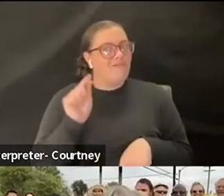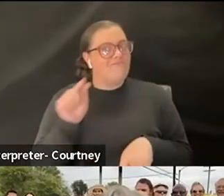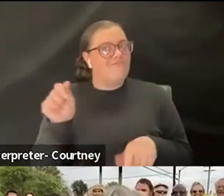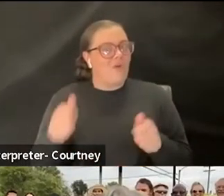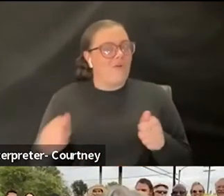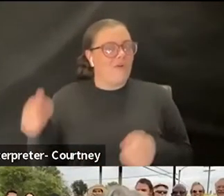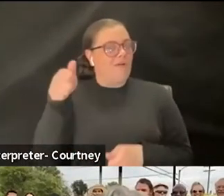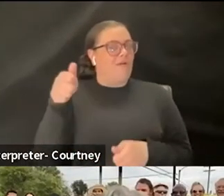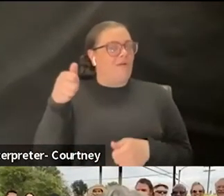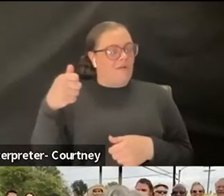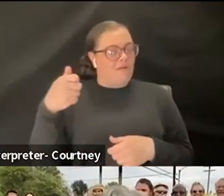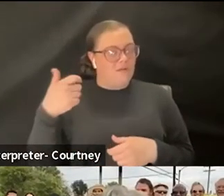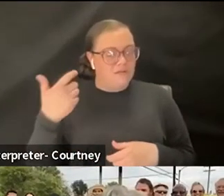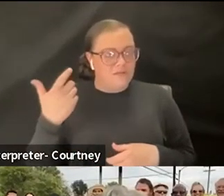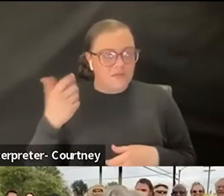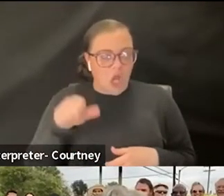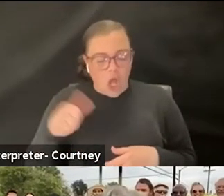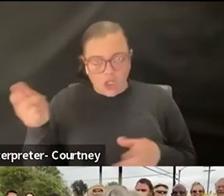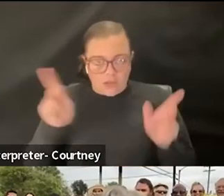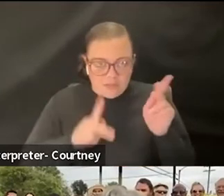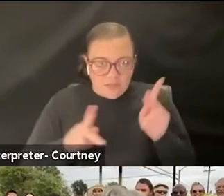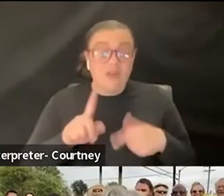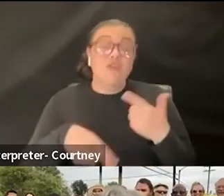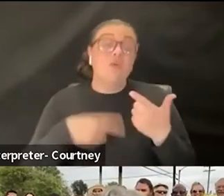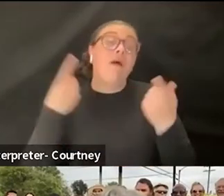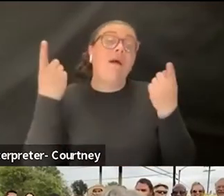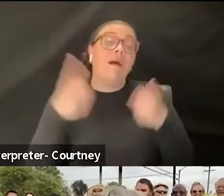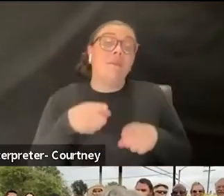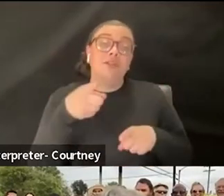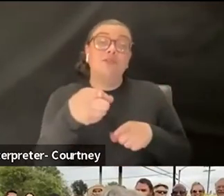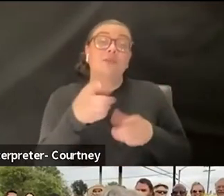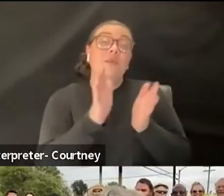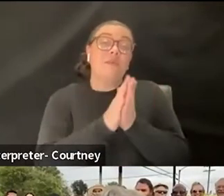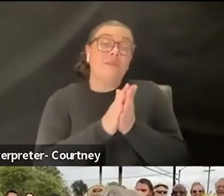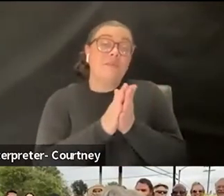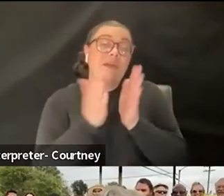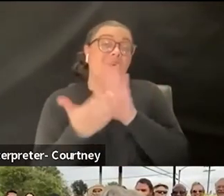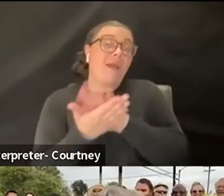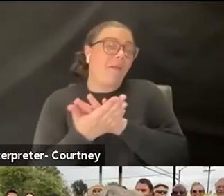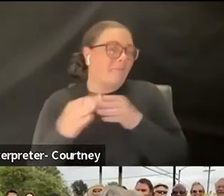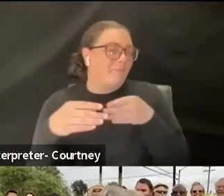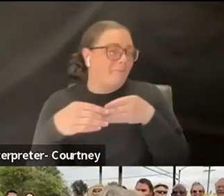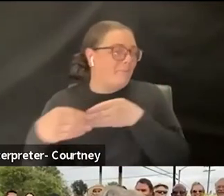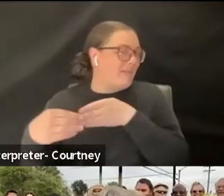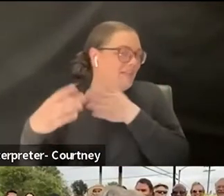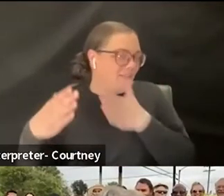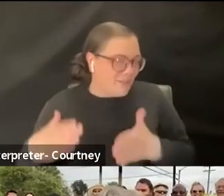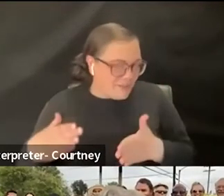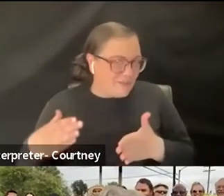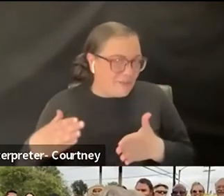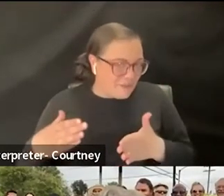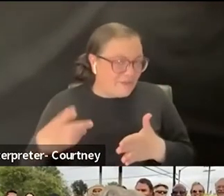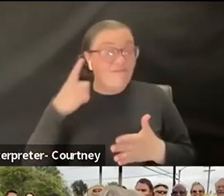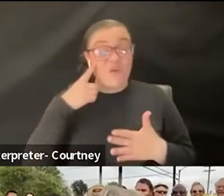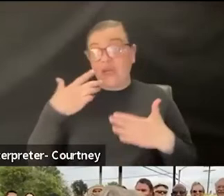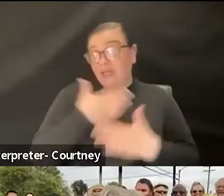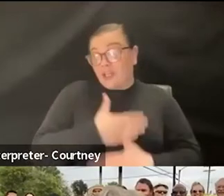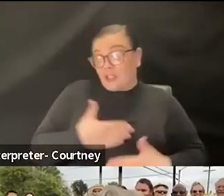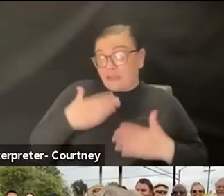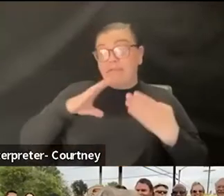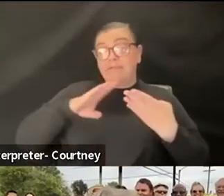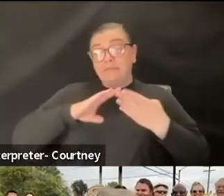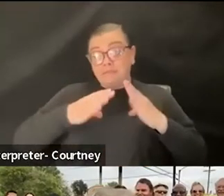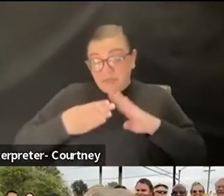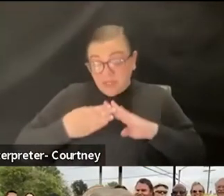is a leader in the entertainment community, in your market,